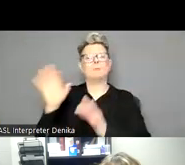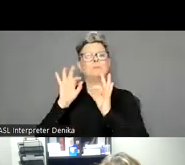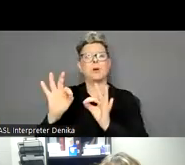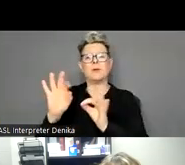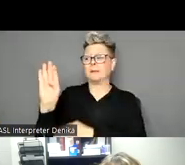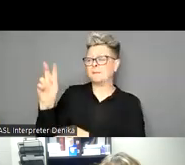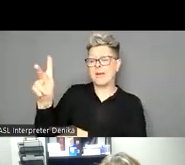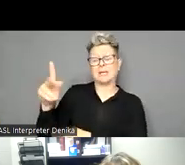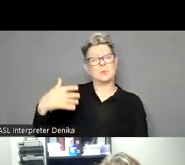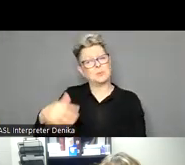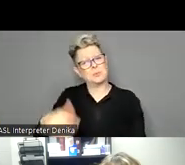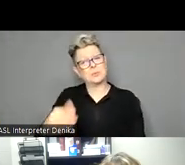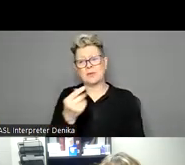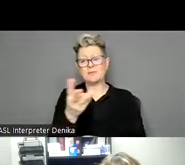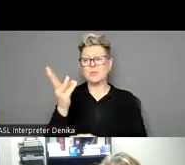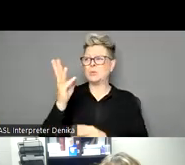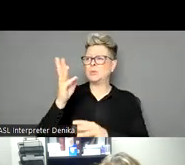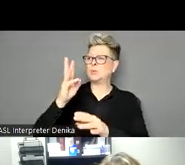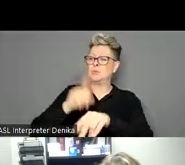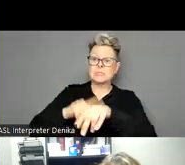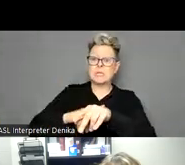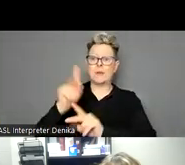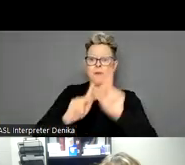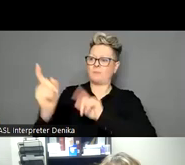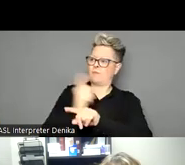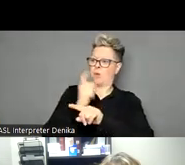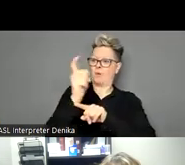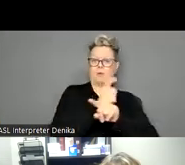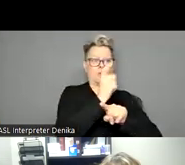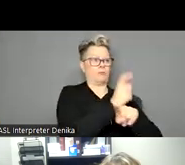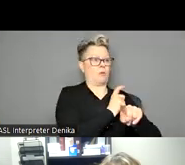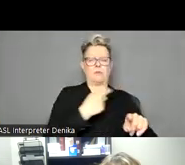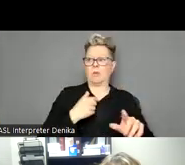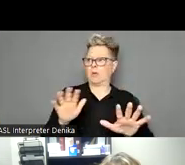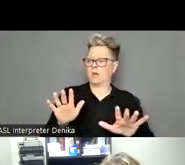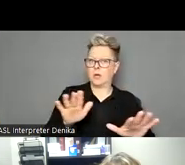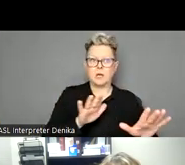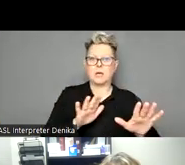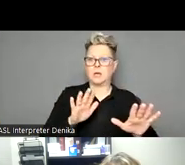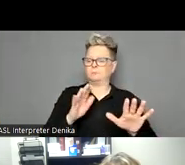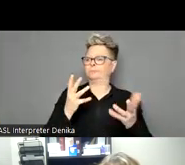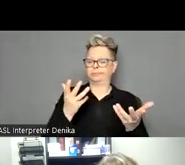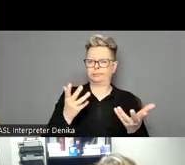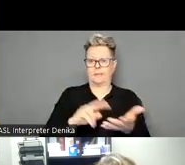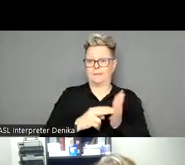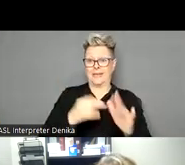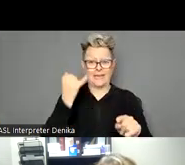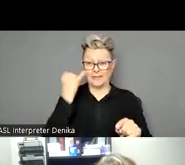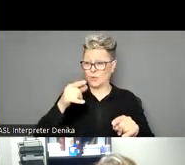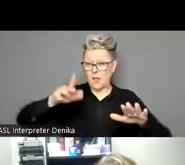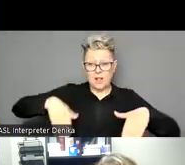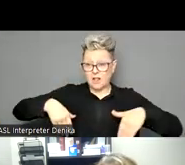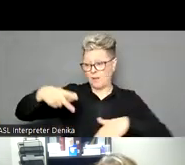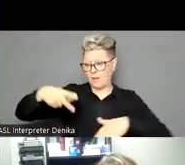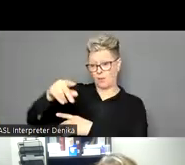I've had a couple calls from people who, so if you don't write a power of attorney and someone loses